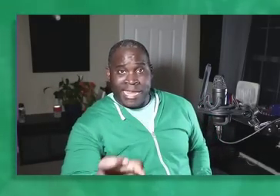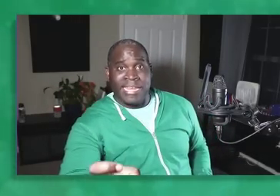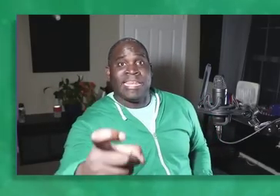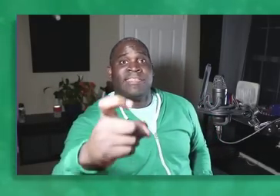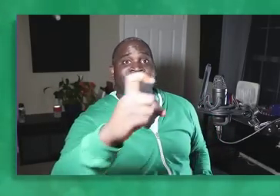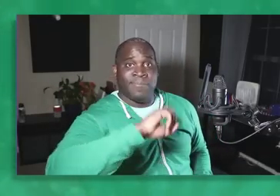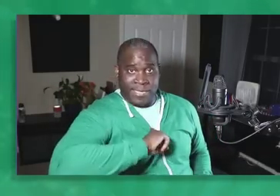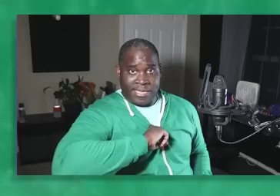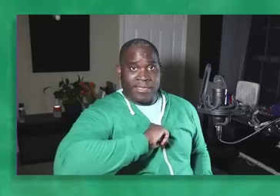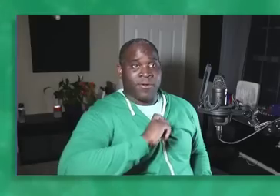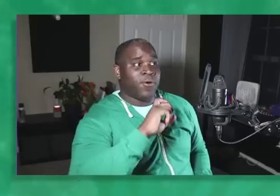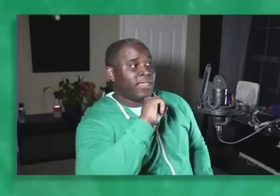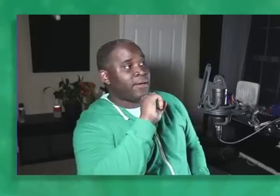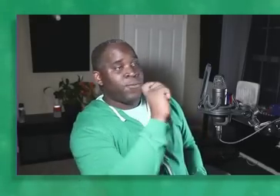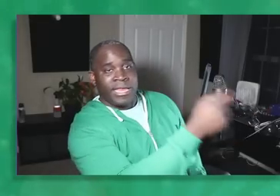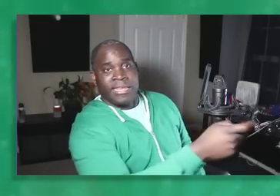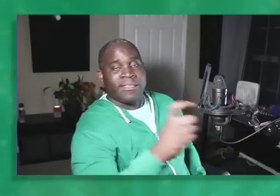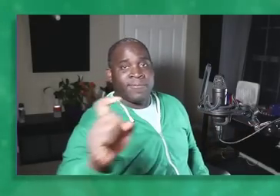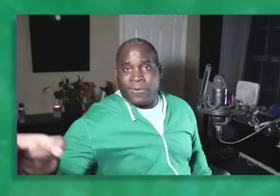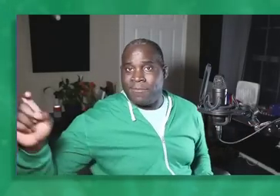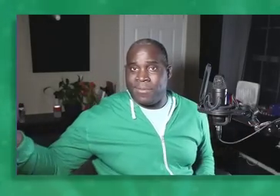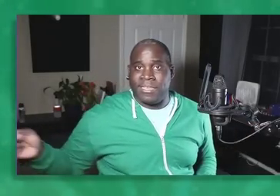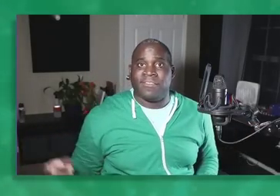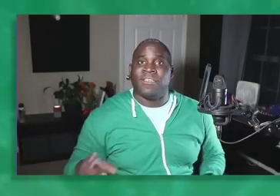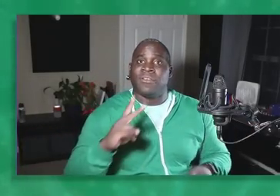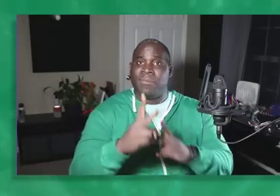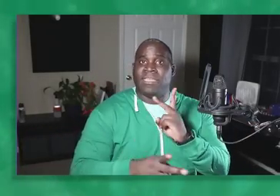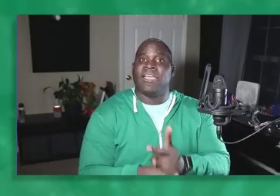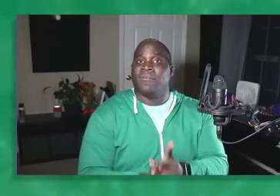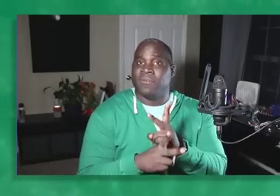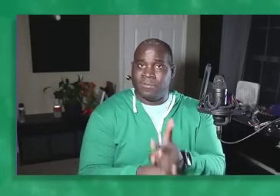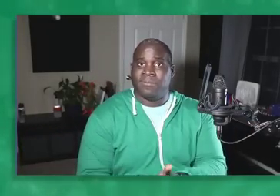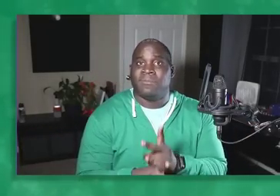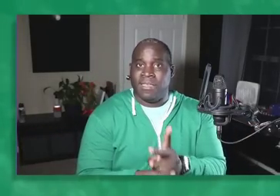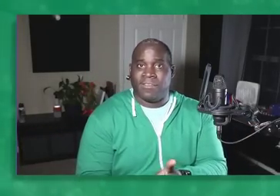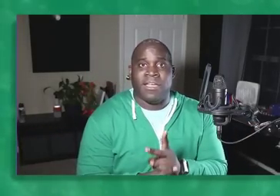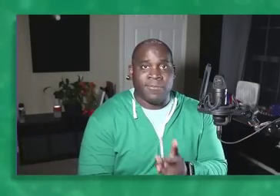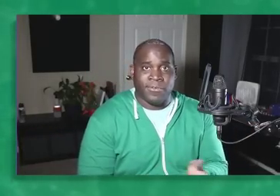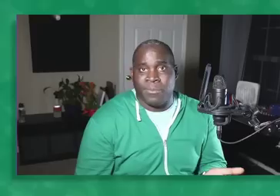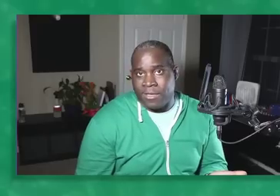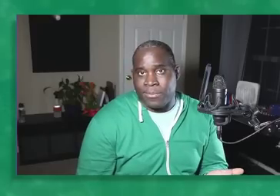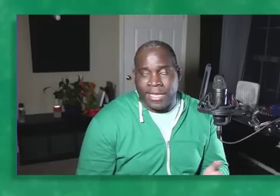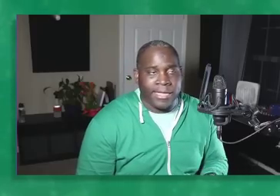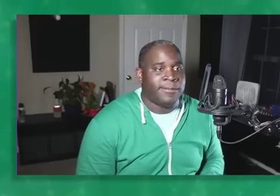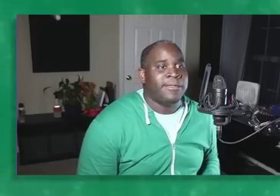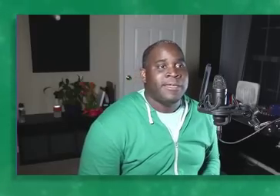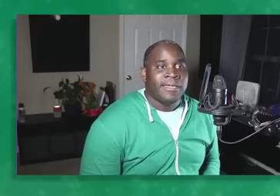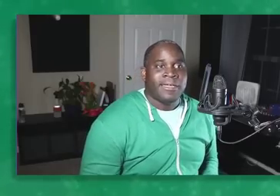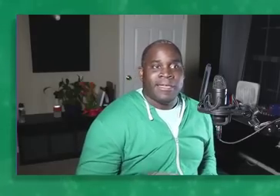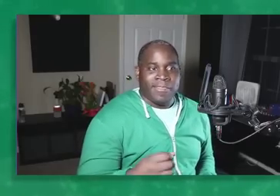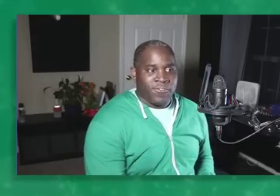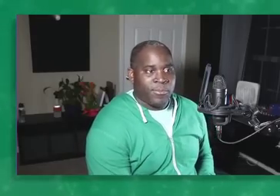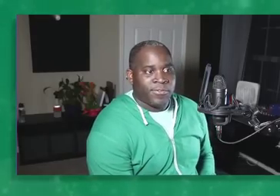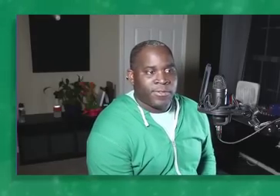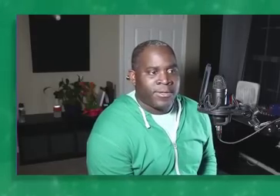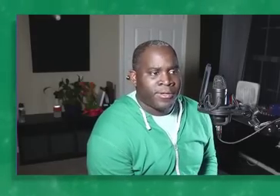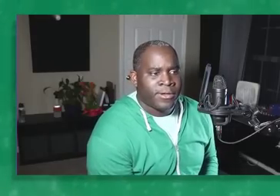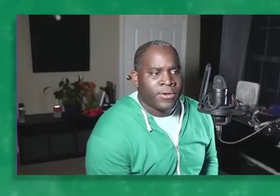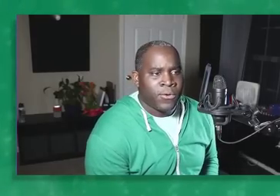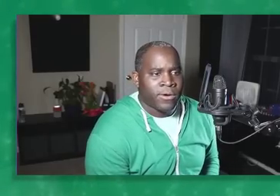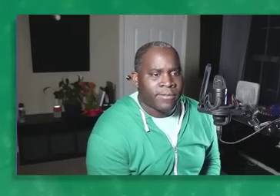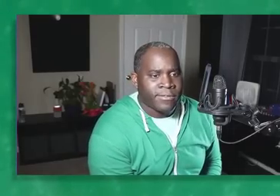we need to be, or like we need for everybody else here to be careful as we possibly can. And then she points